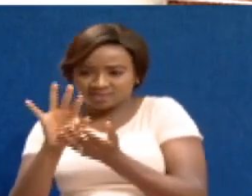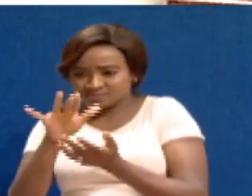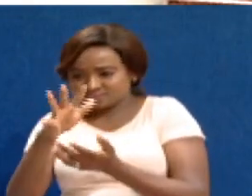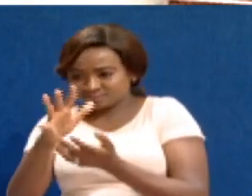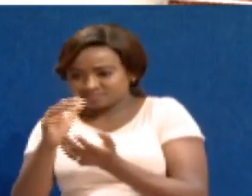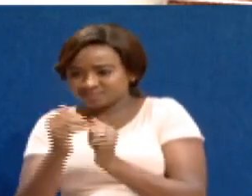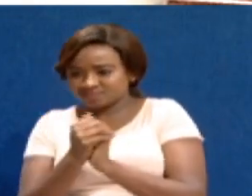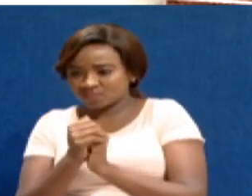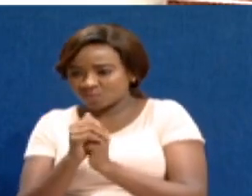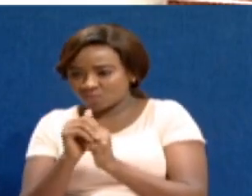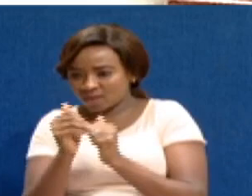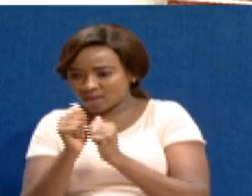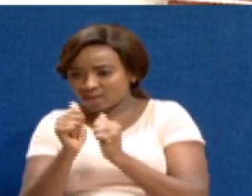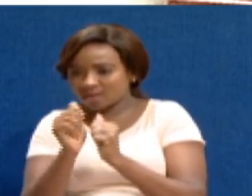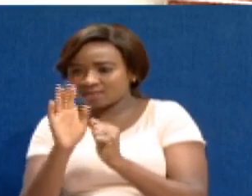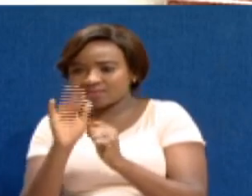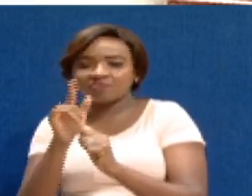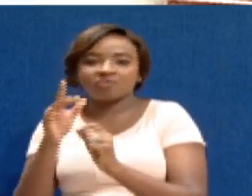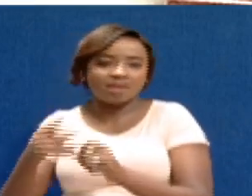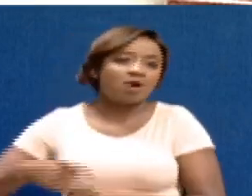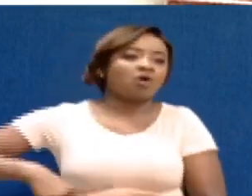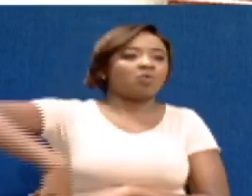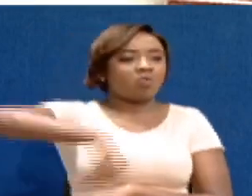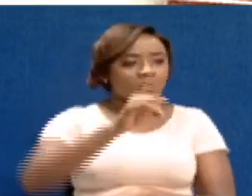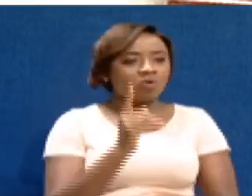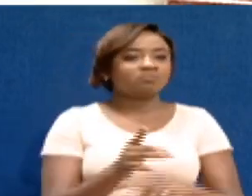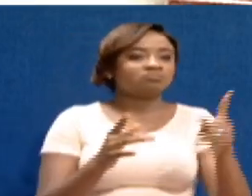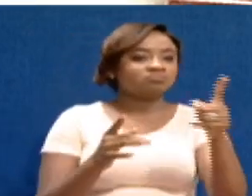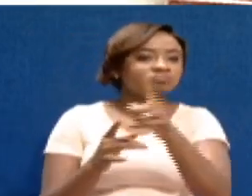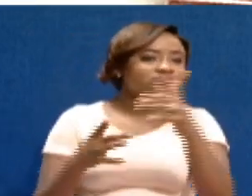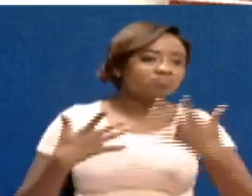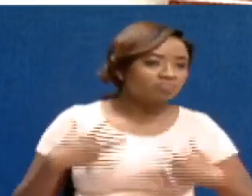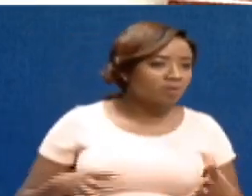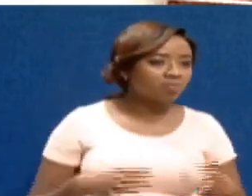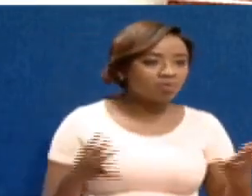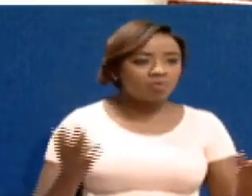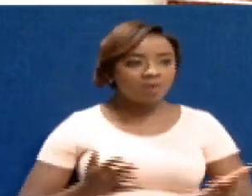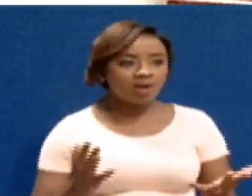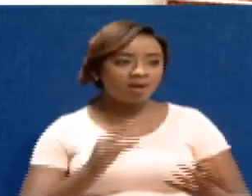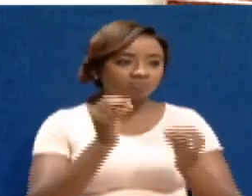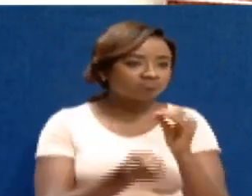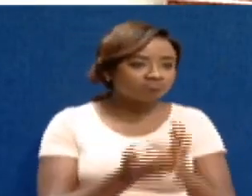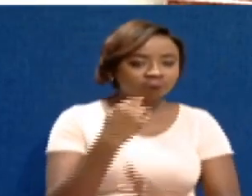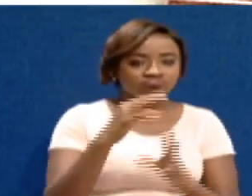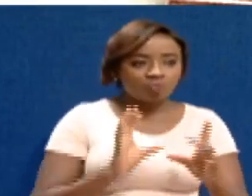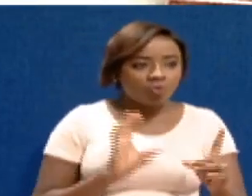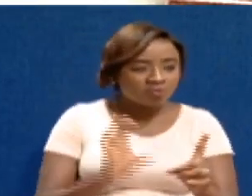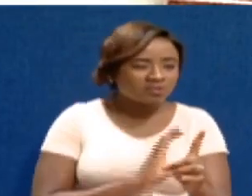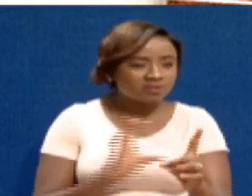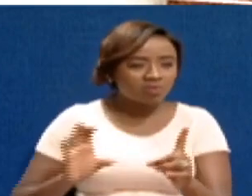then went out now, by the time people were forming the referendum committees and going